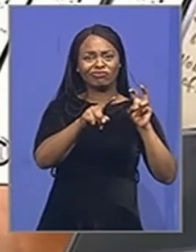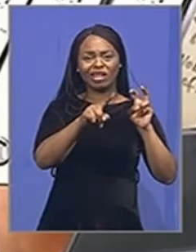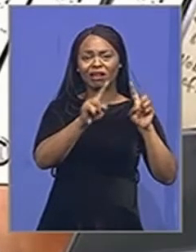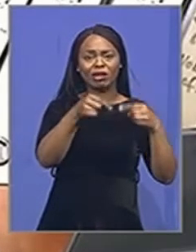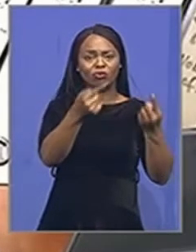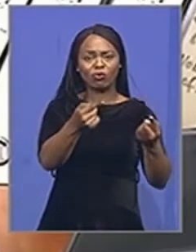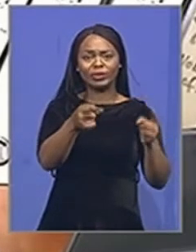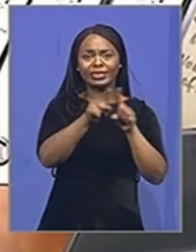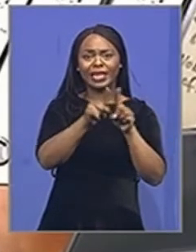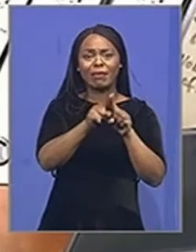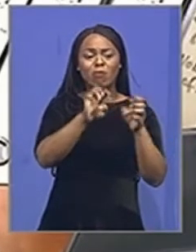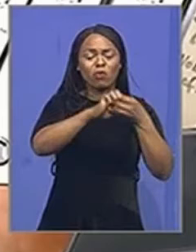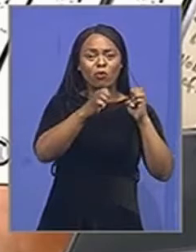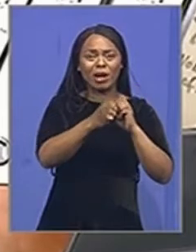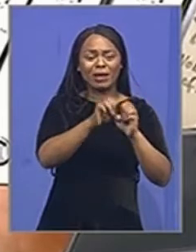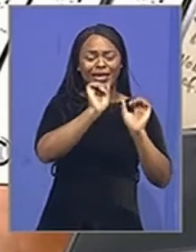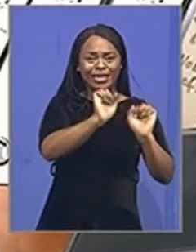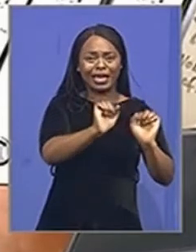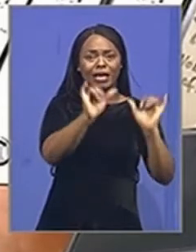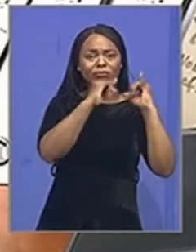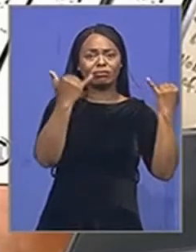avert a crisis, is completely incorrect.